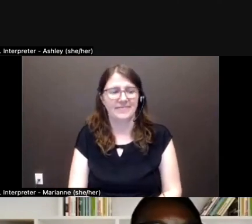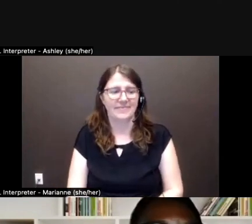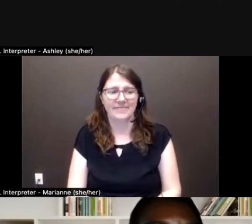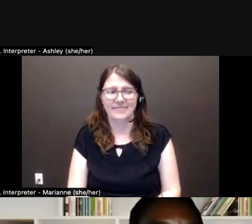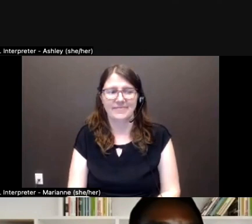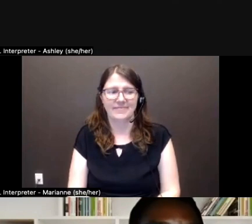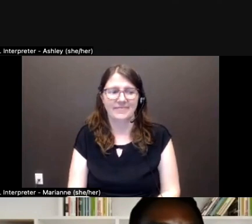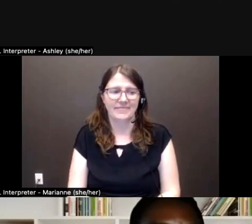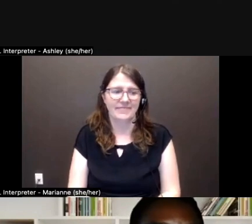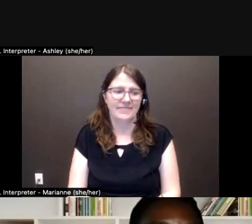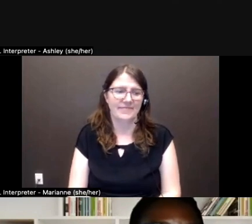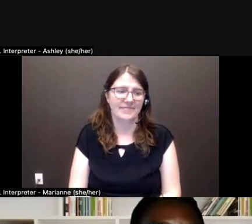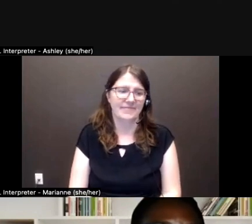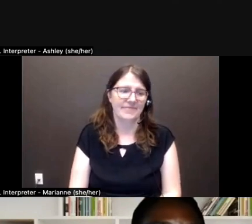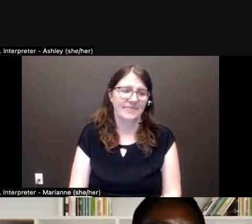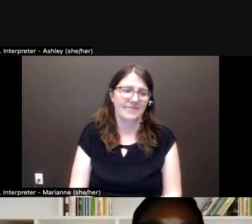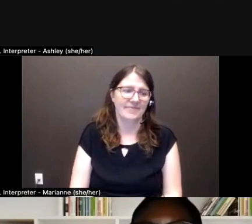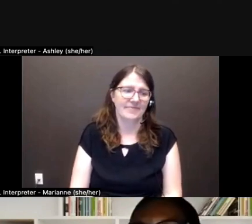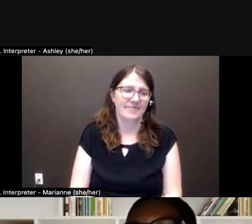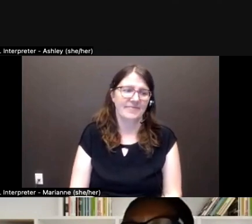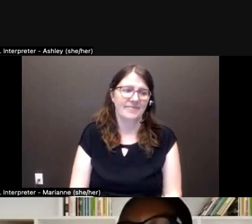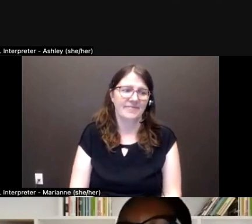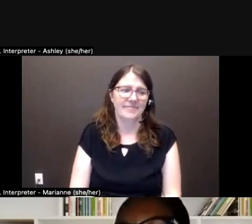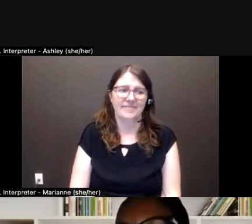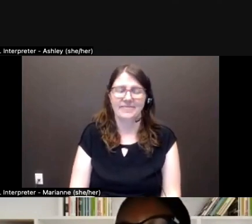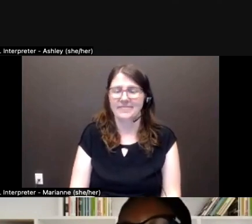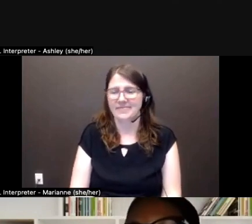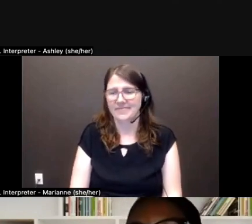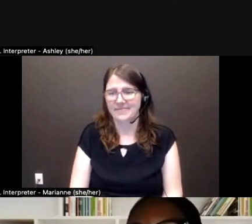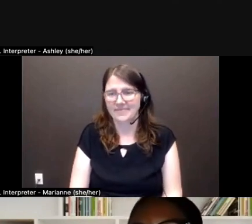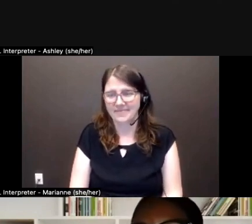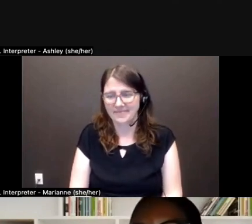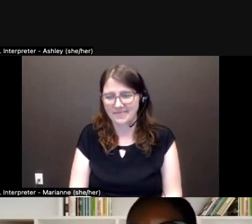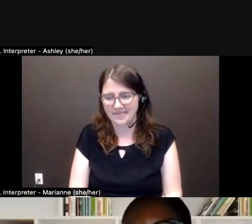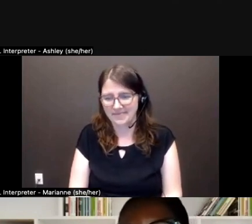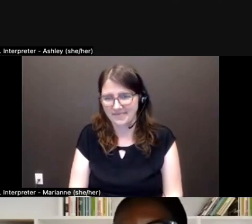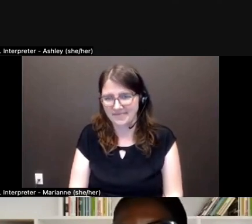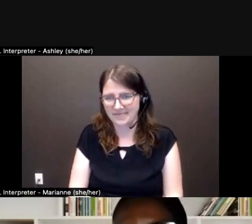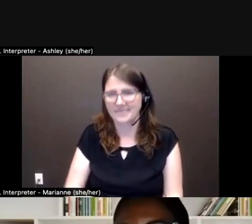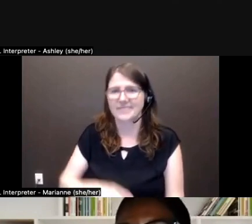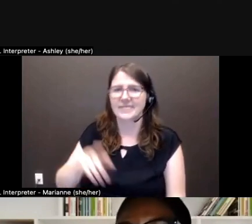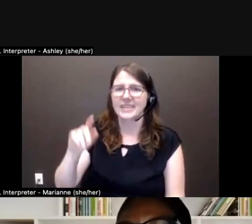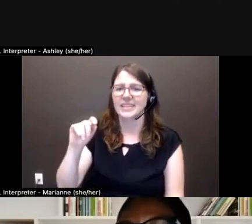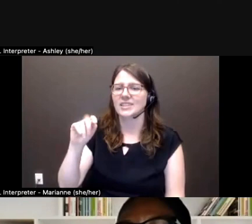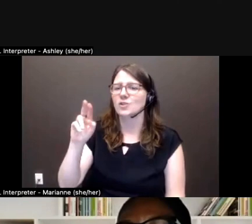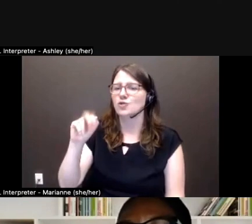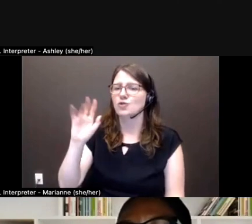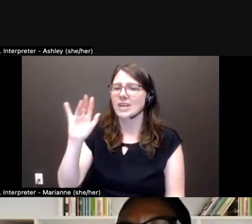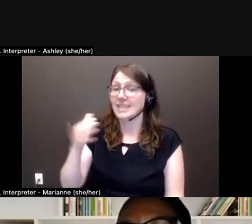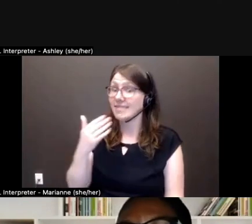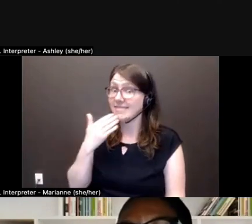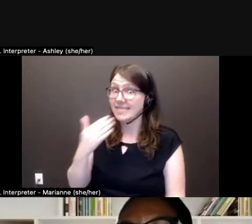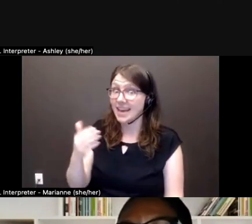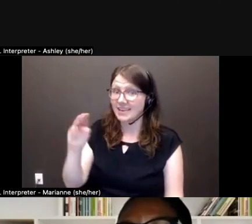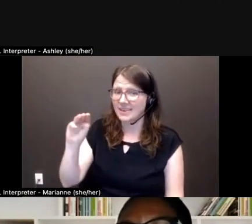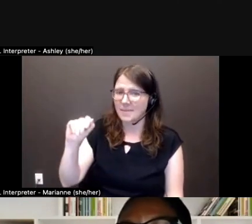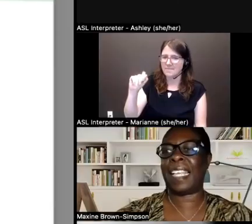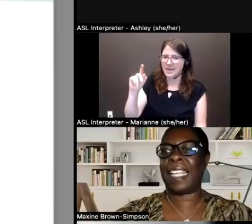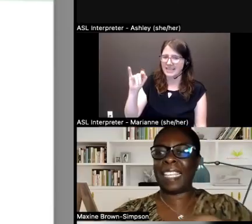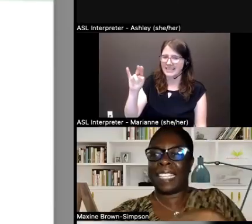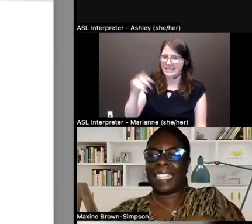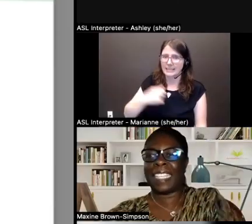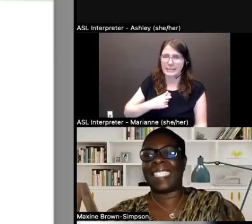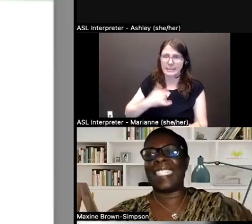Muting. Thank you. Thank you, Maxine. Thank you so much. Sorry about that. I just tried to mute you